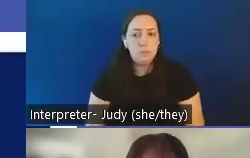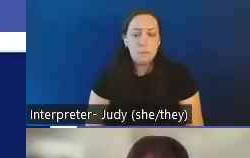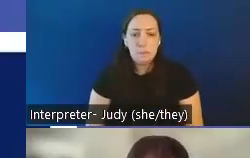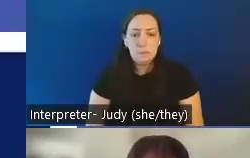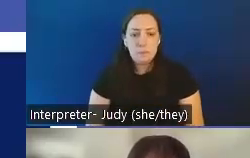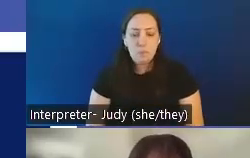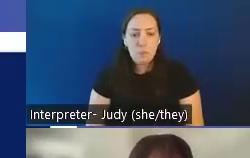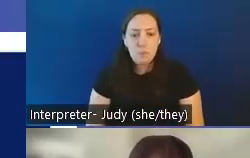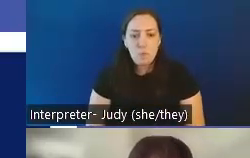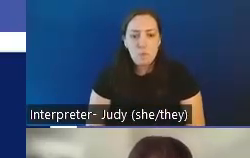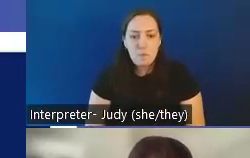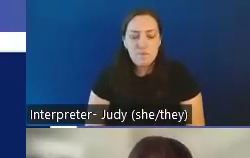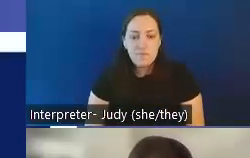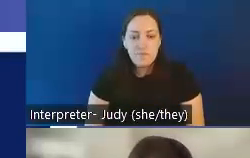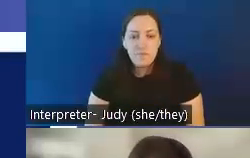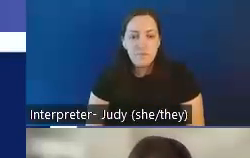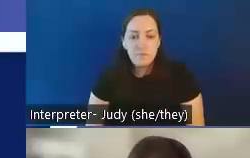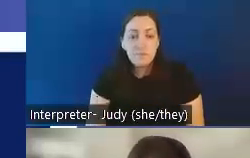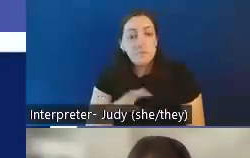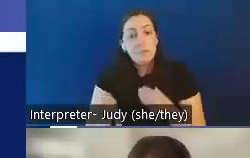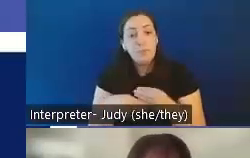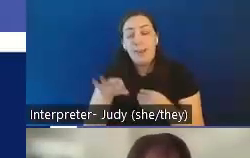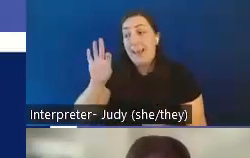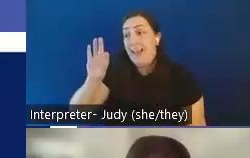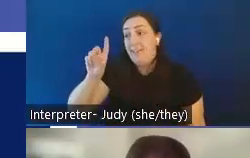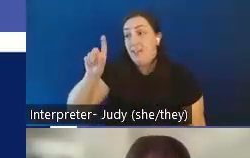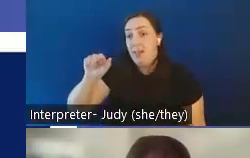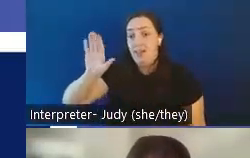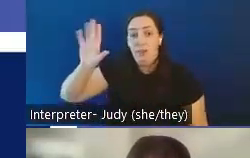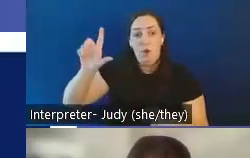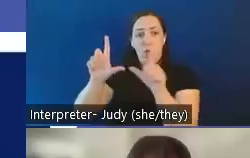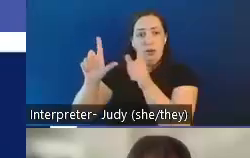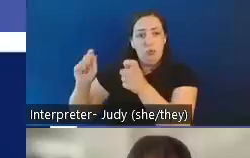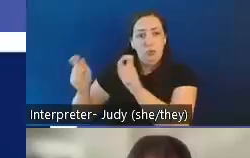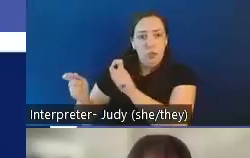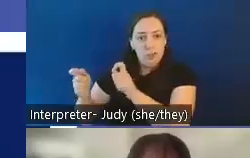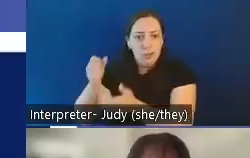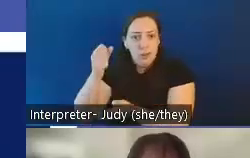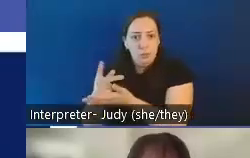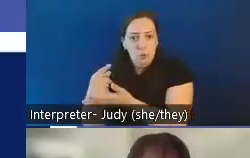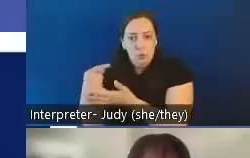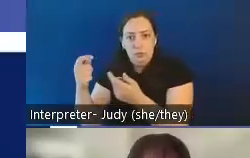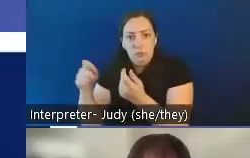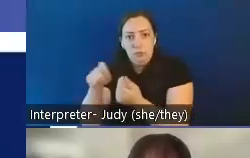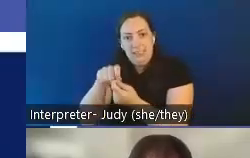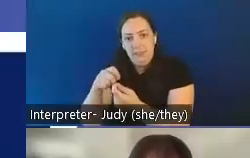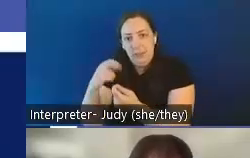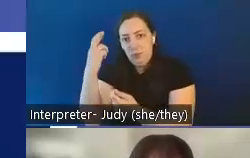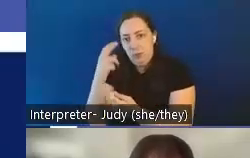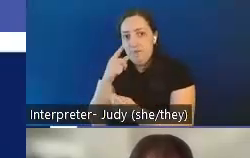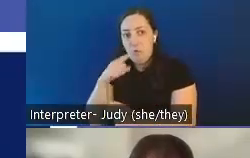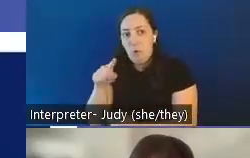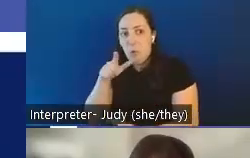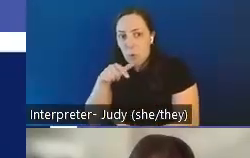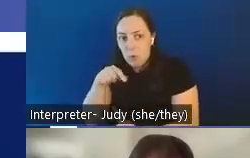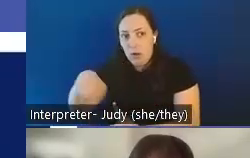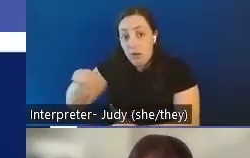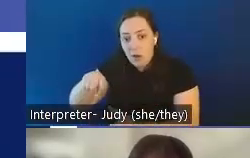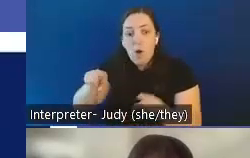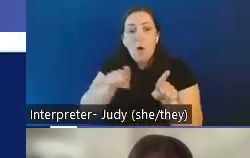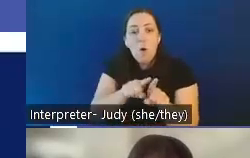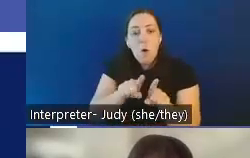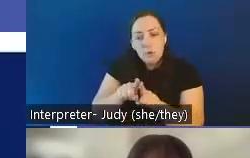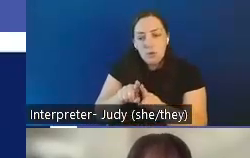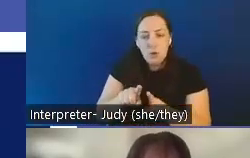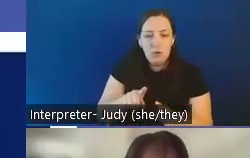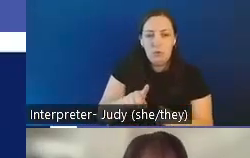In addition to what the FDA has licensed and approved the vaccines for, we also have, similar to for the other